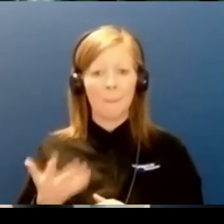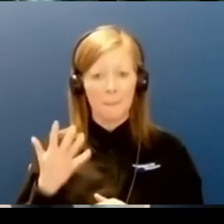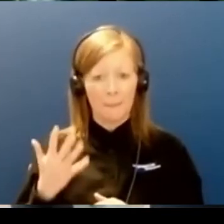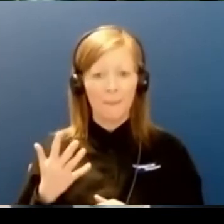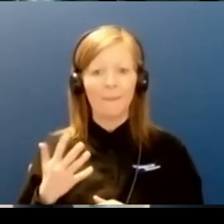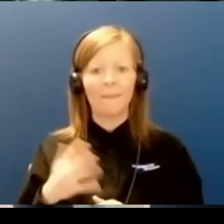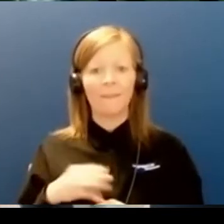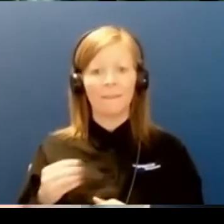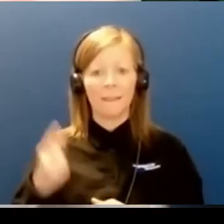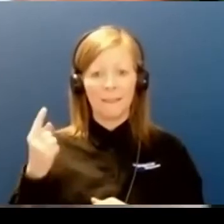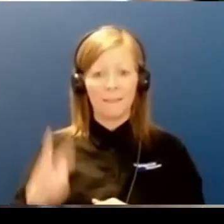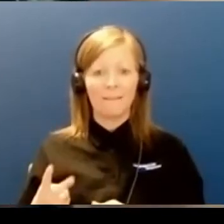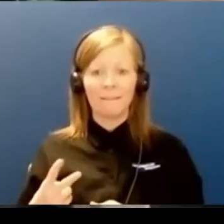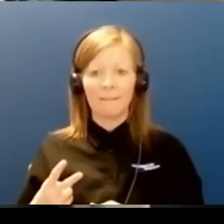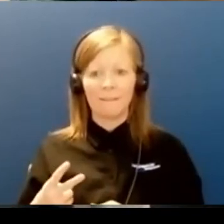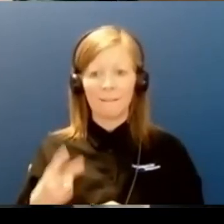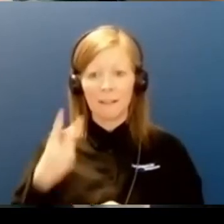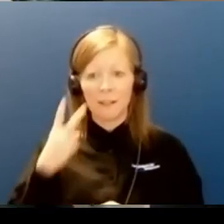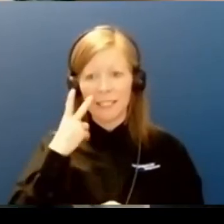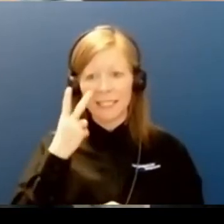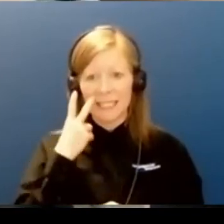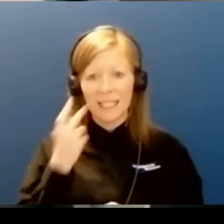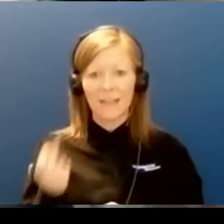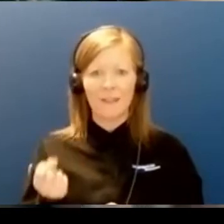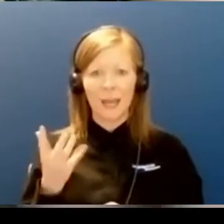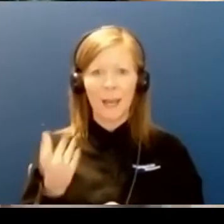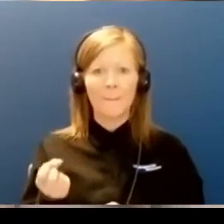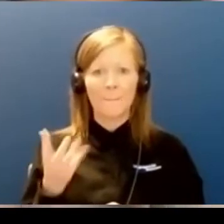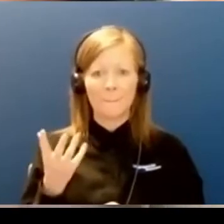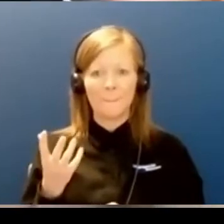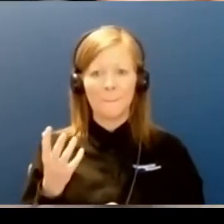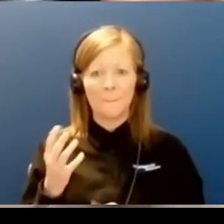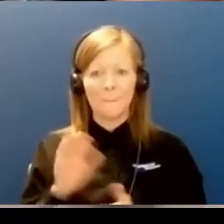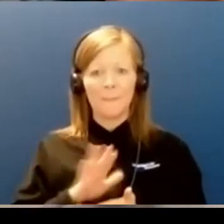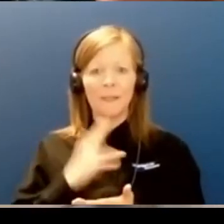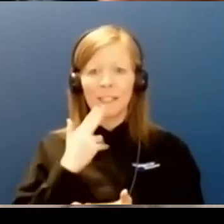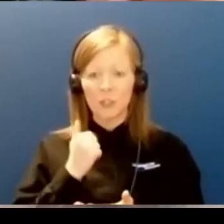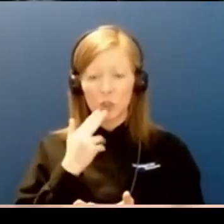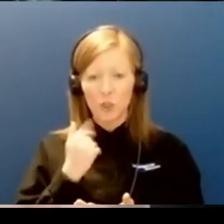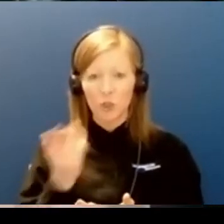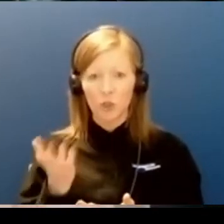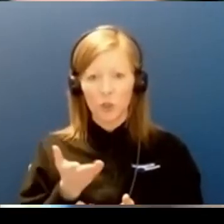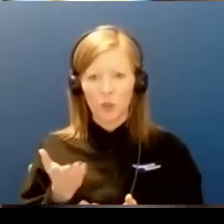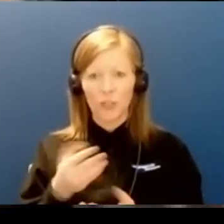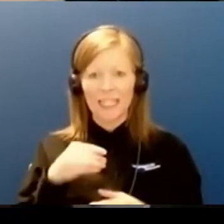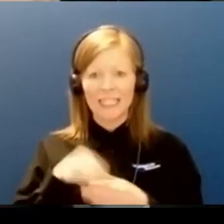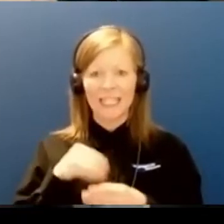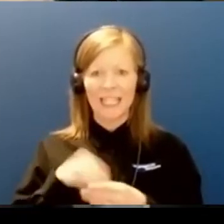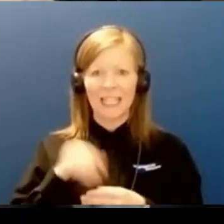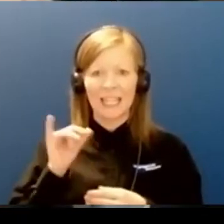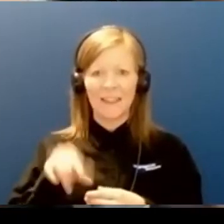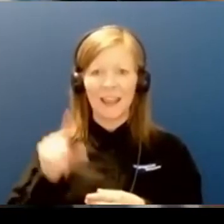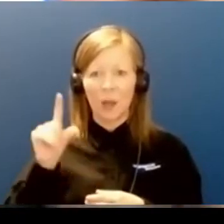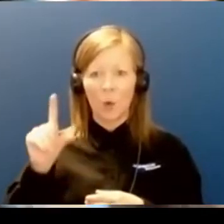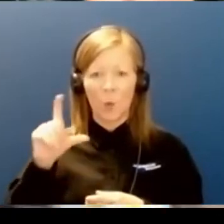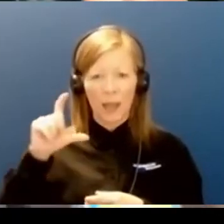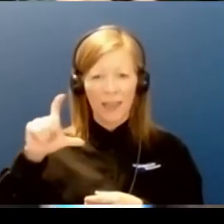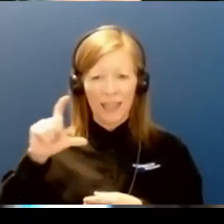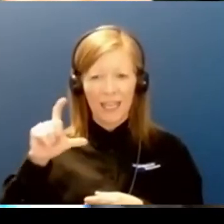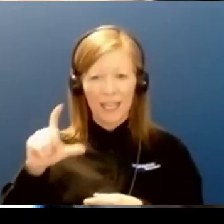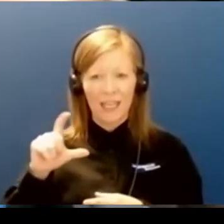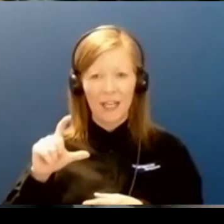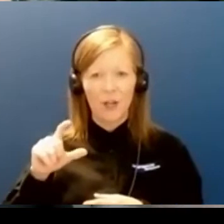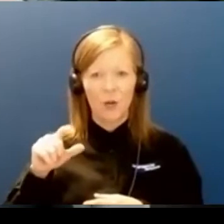5, and here's our half. So then you have a visual representation of the amount of sugar that's in this one little glass of